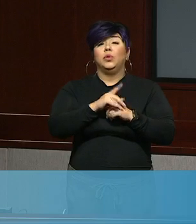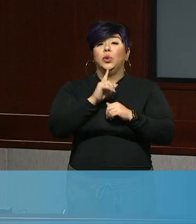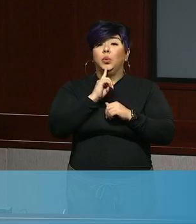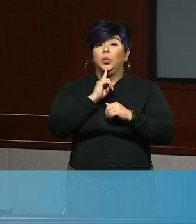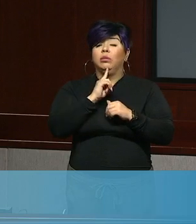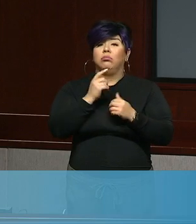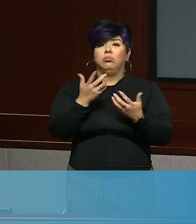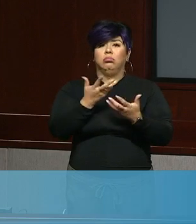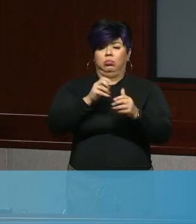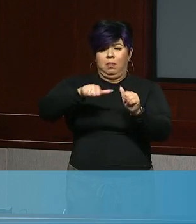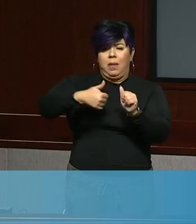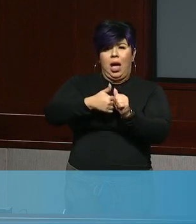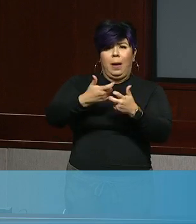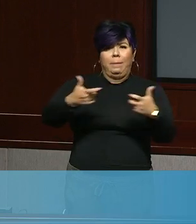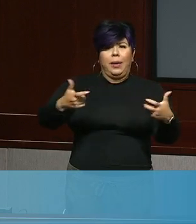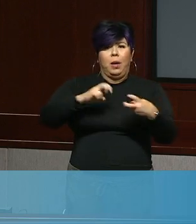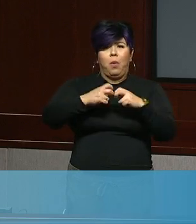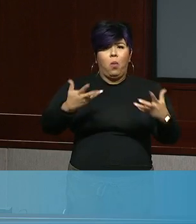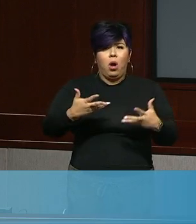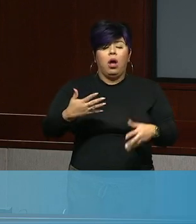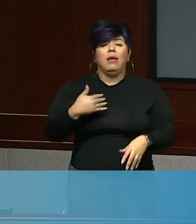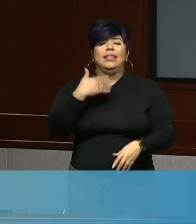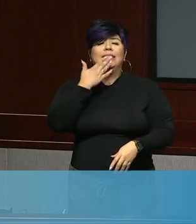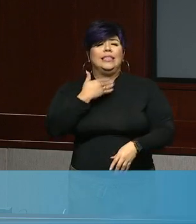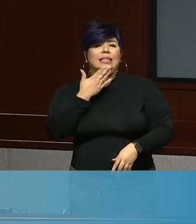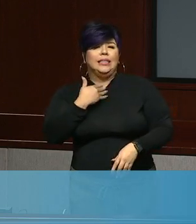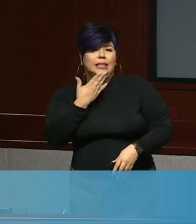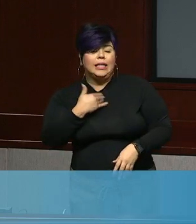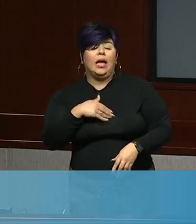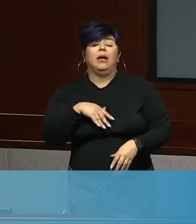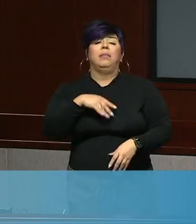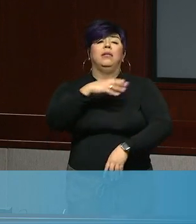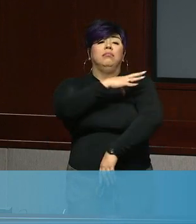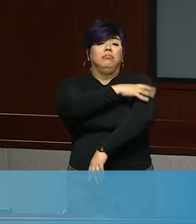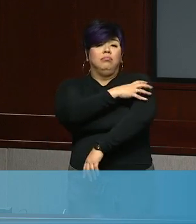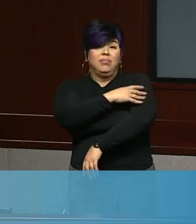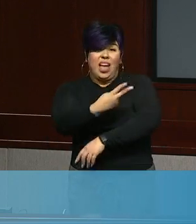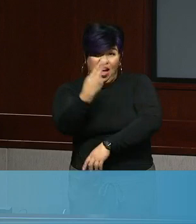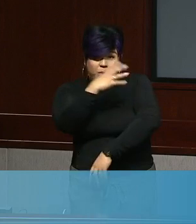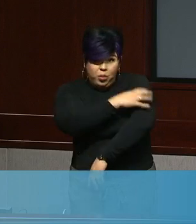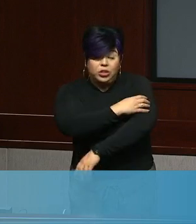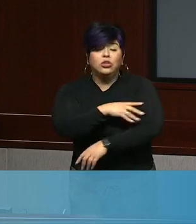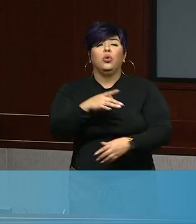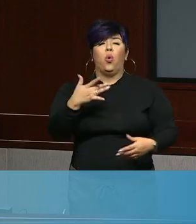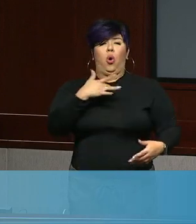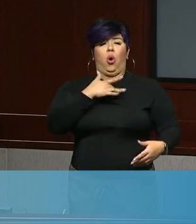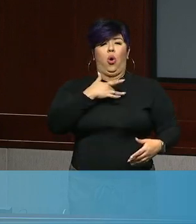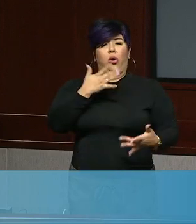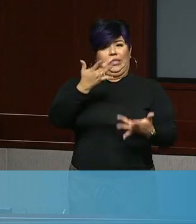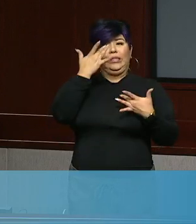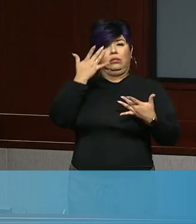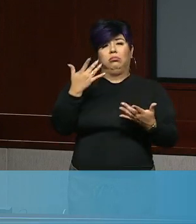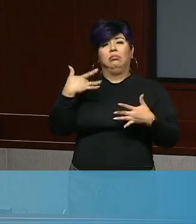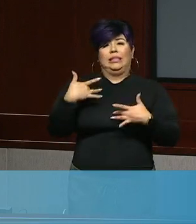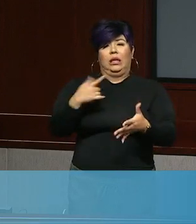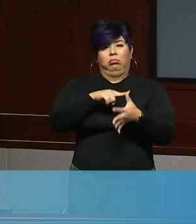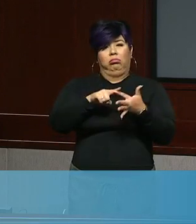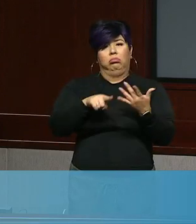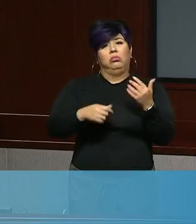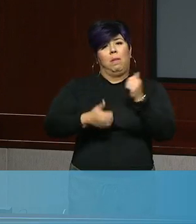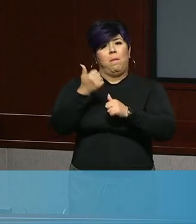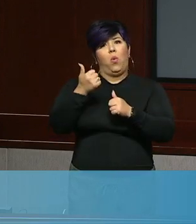are diabetes, hypertension or high blood pressure, and cardiovascular disease. To view this newly